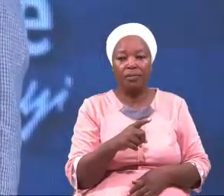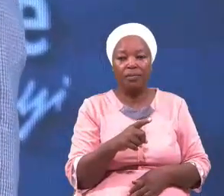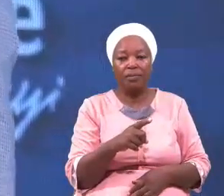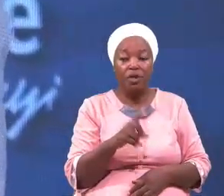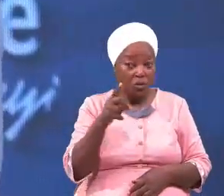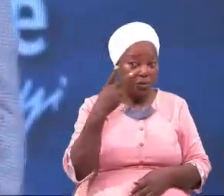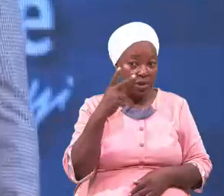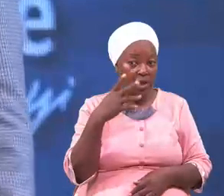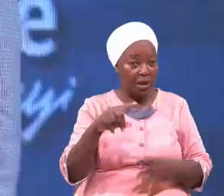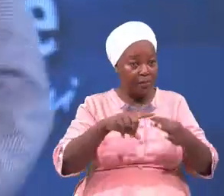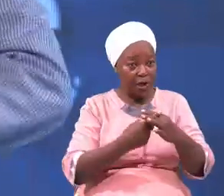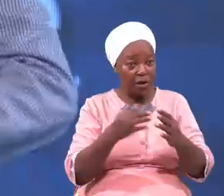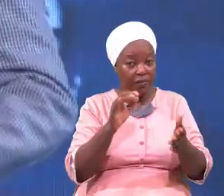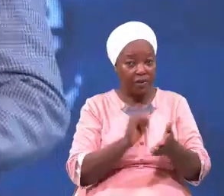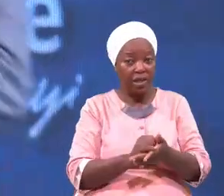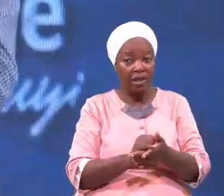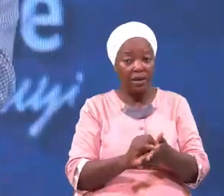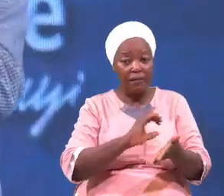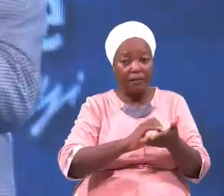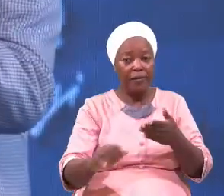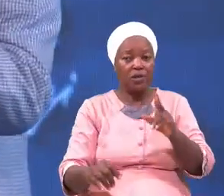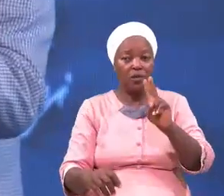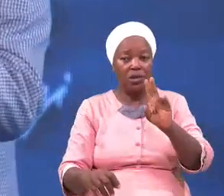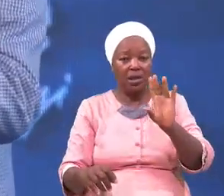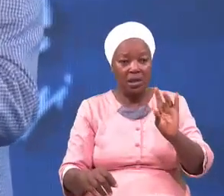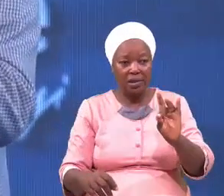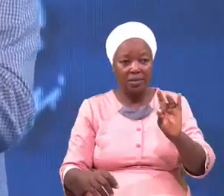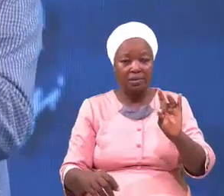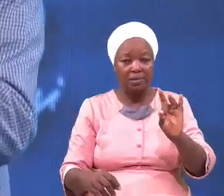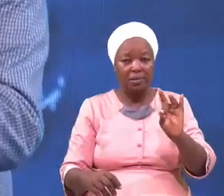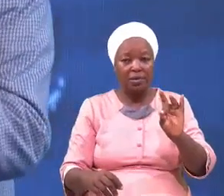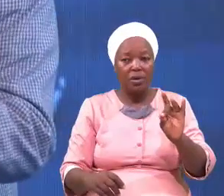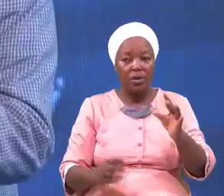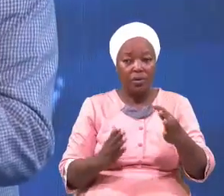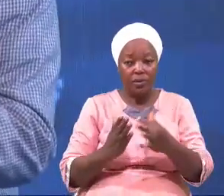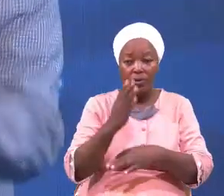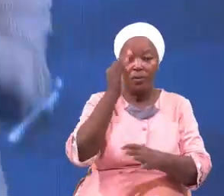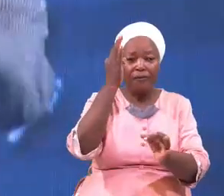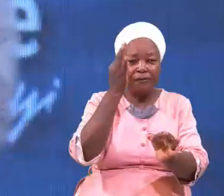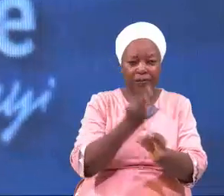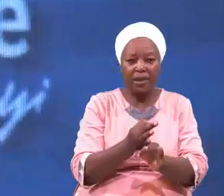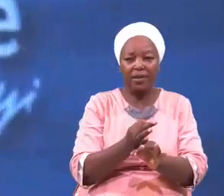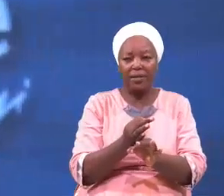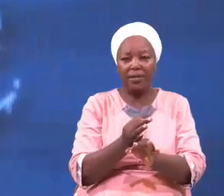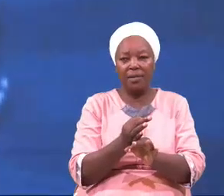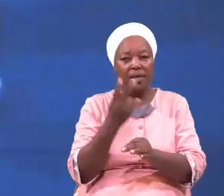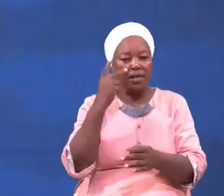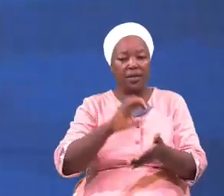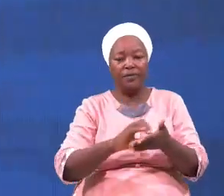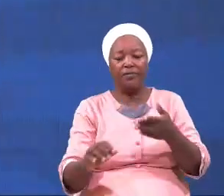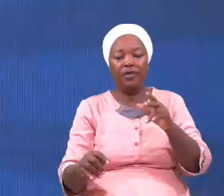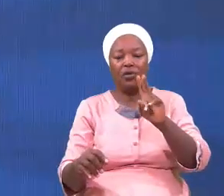You see the beginning of that verse 28. Through faith. Look at verse